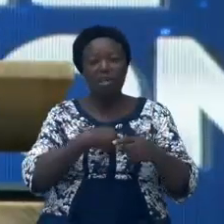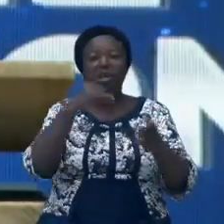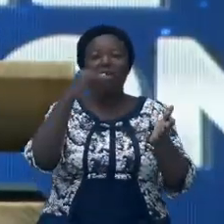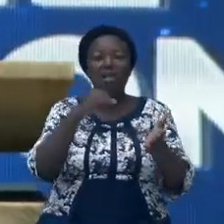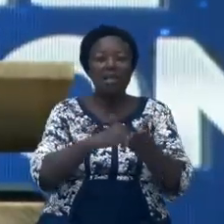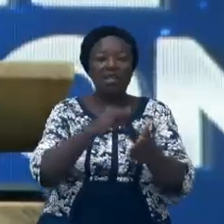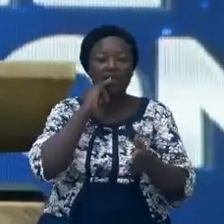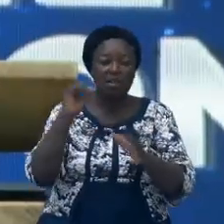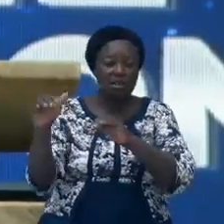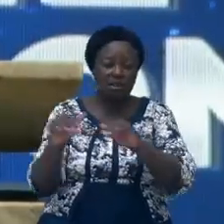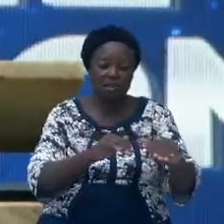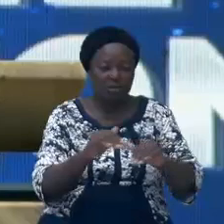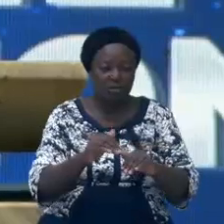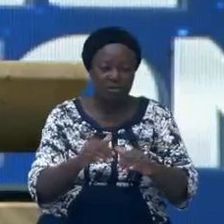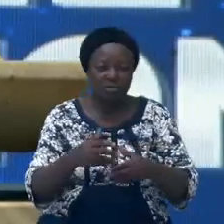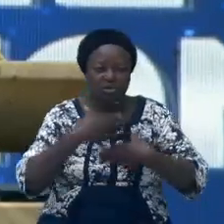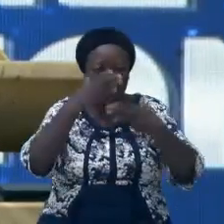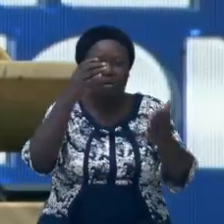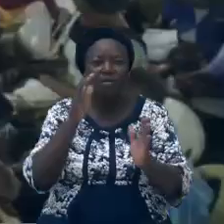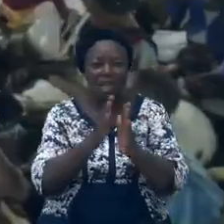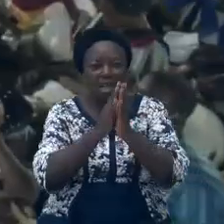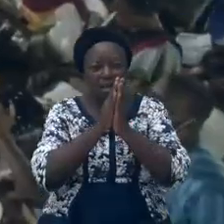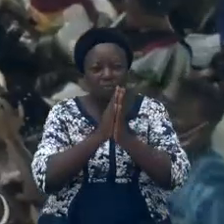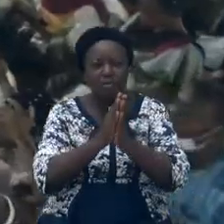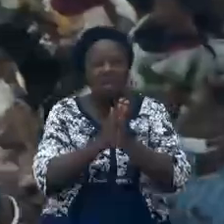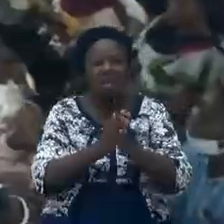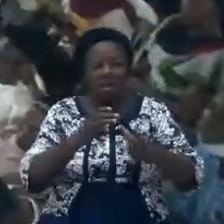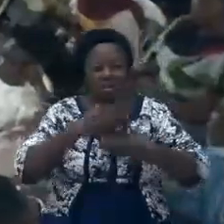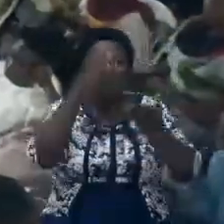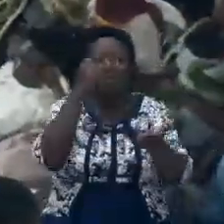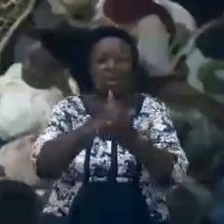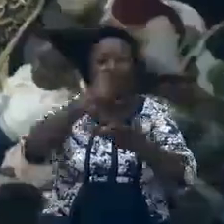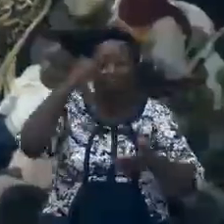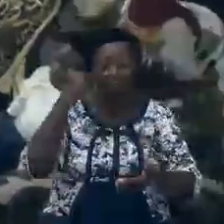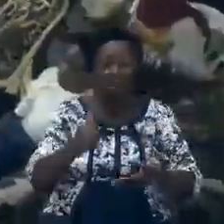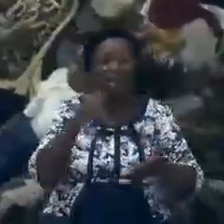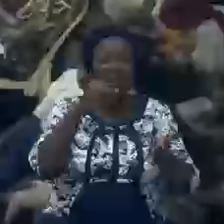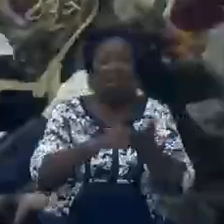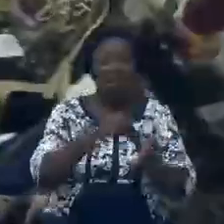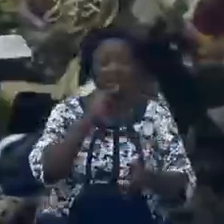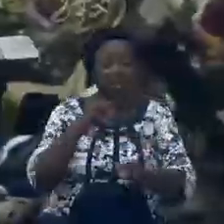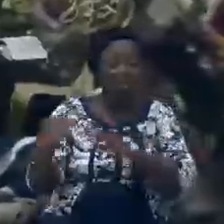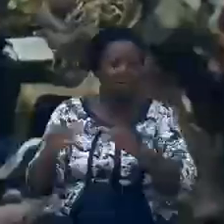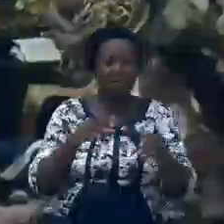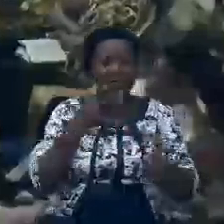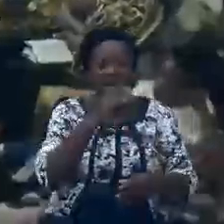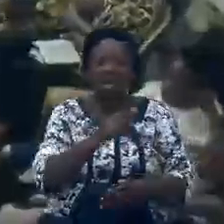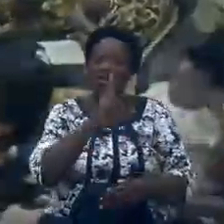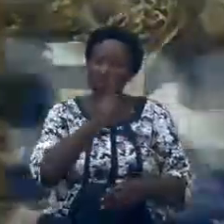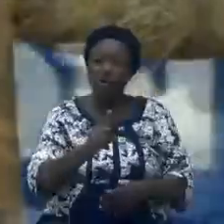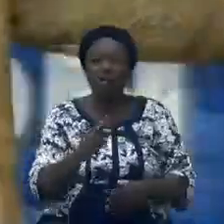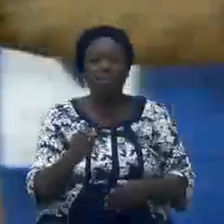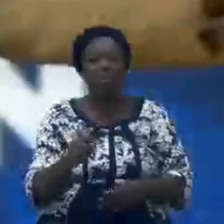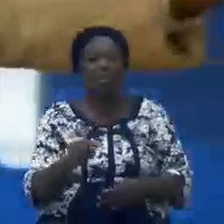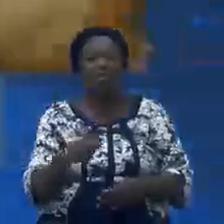done i didn't hear your amen it is done this